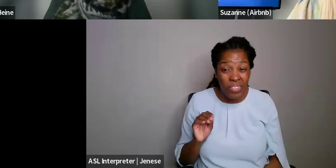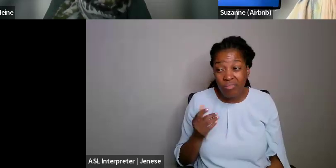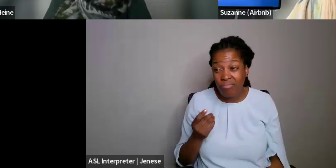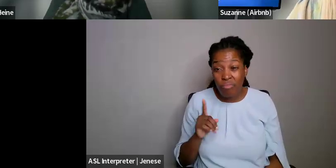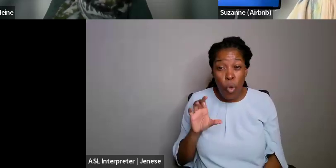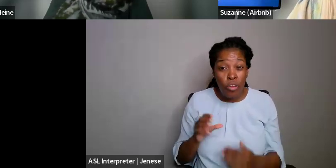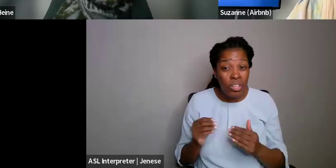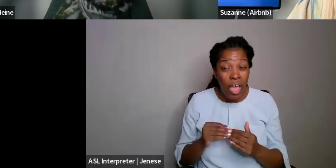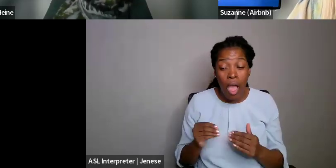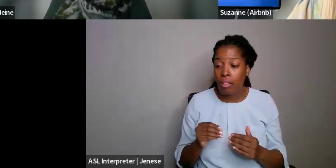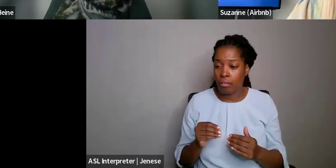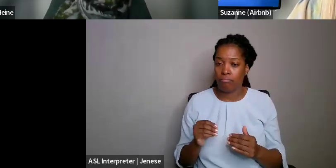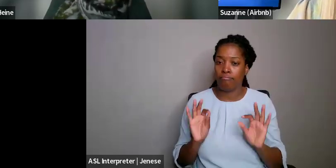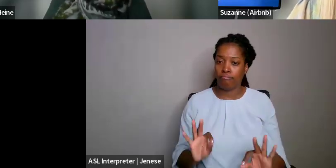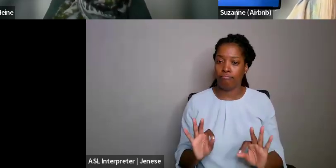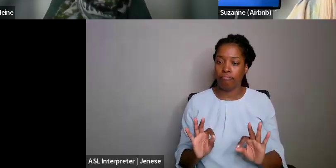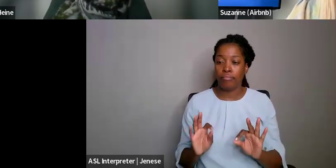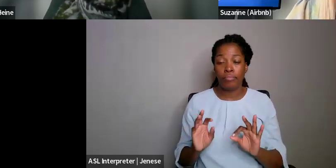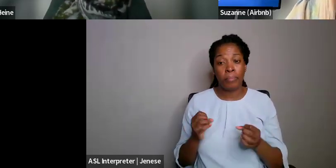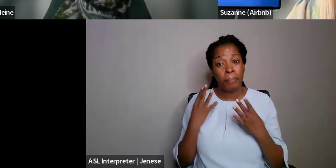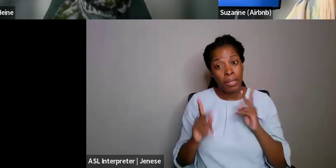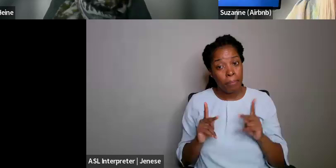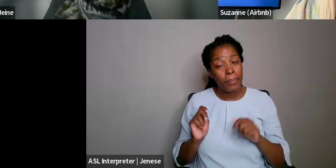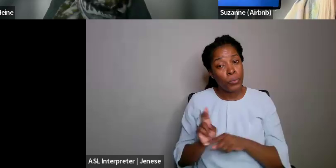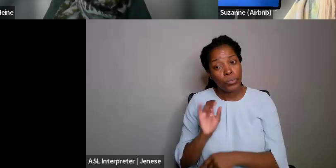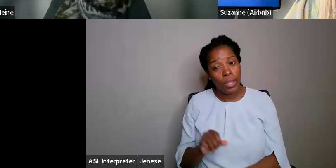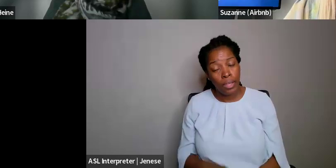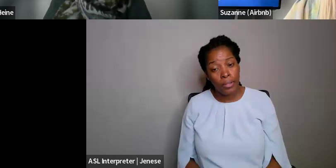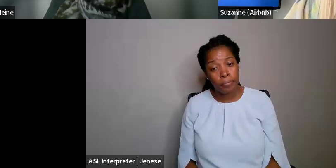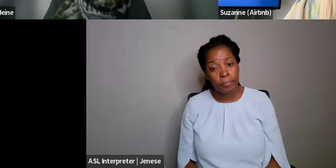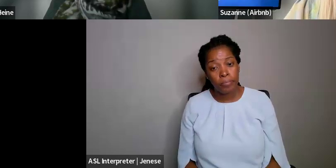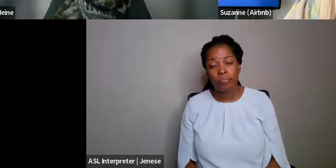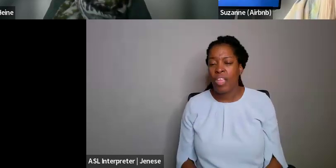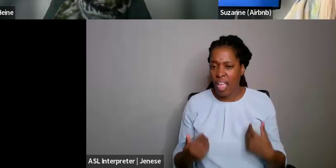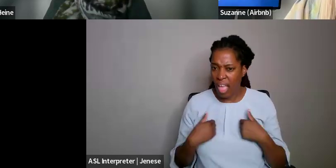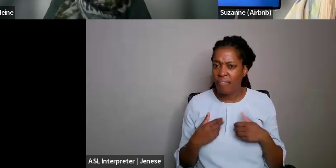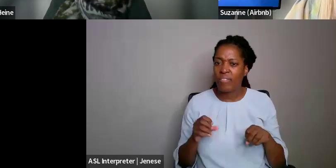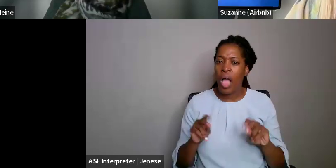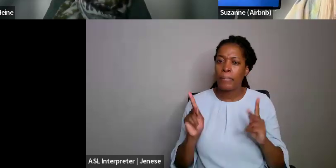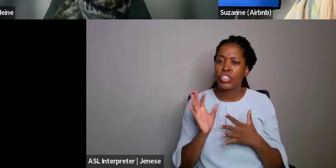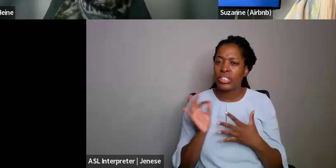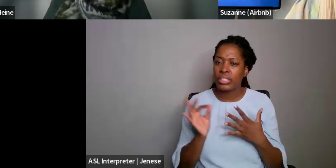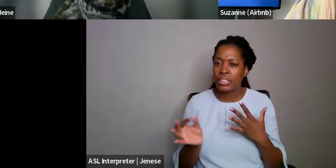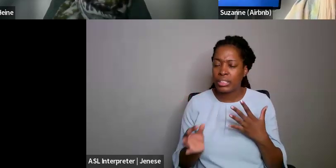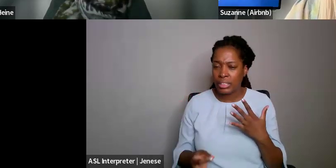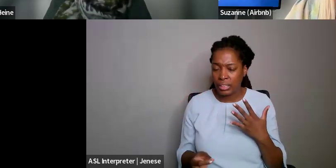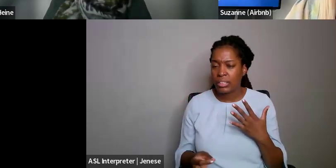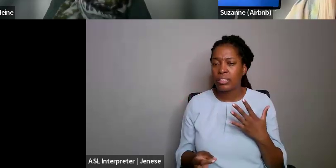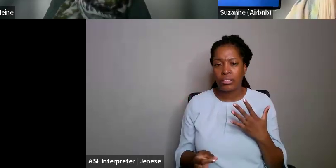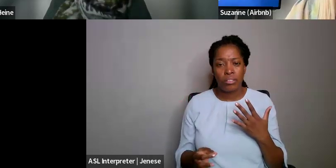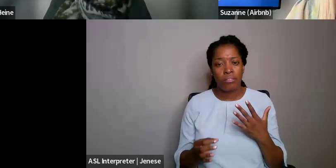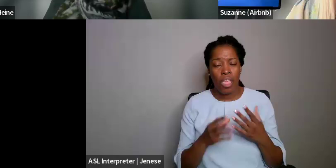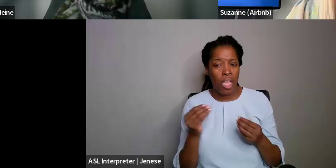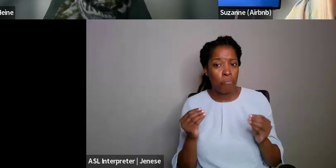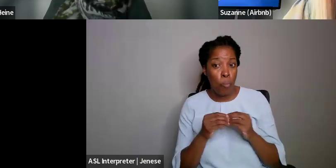So I think there are a lot of options and a lot of affordable options. But Tracy, do you have